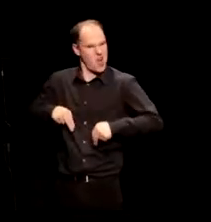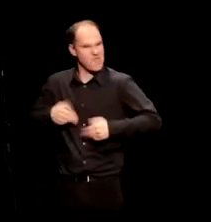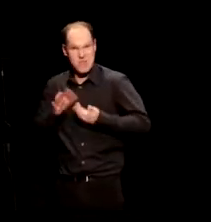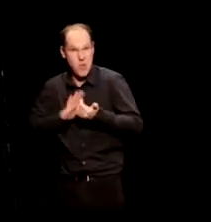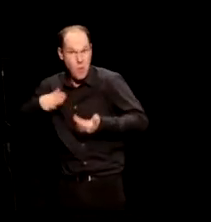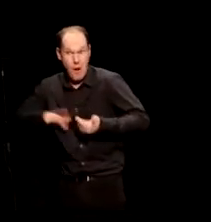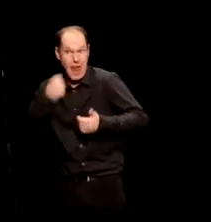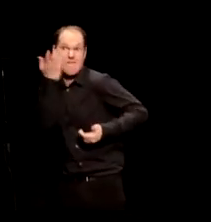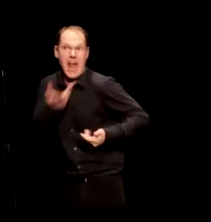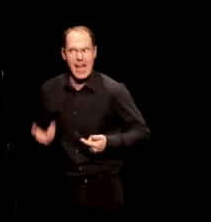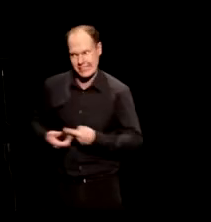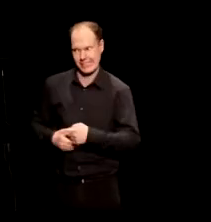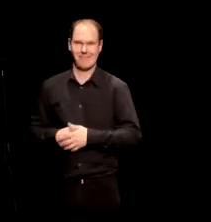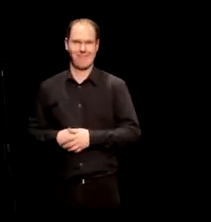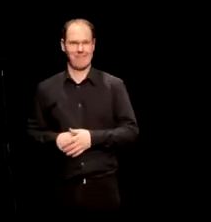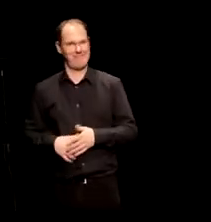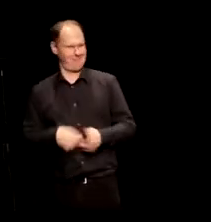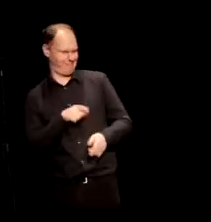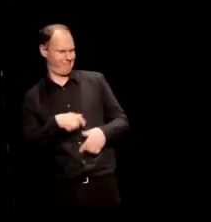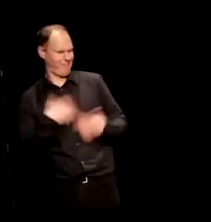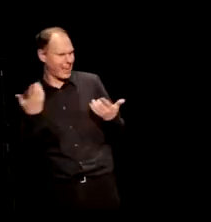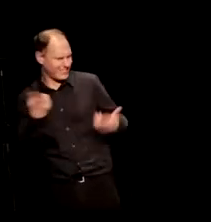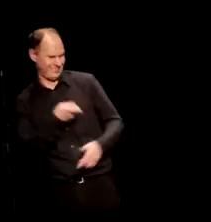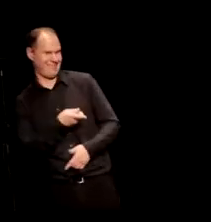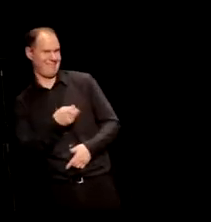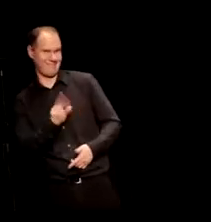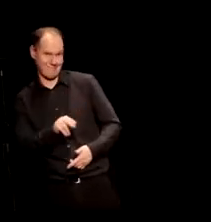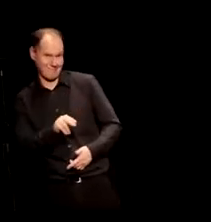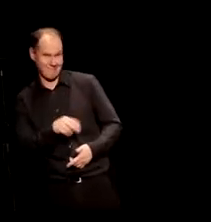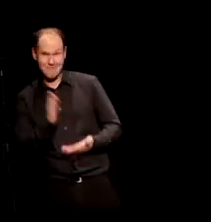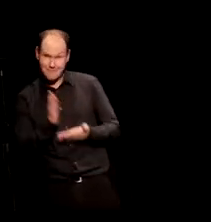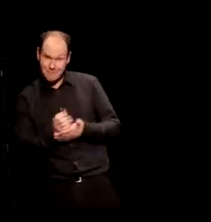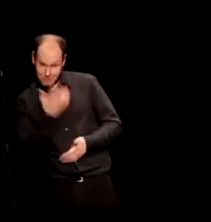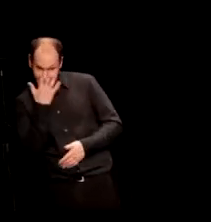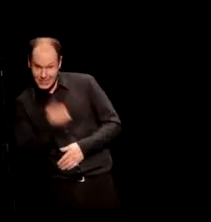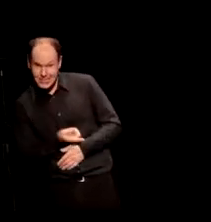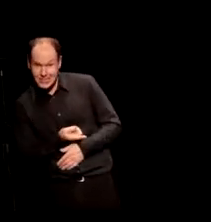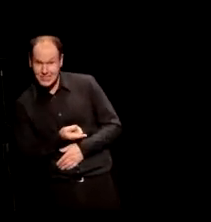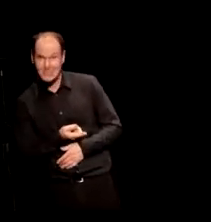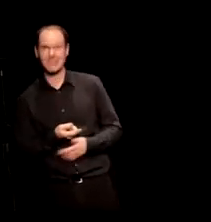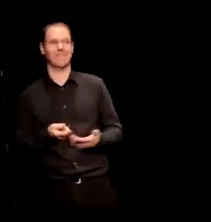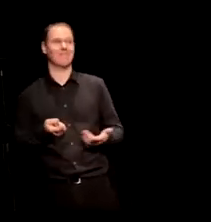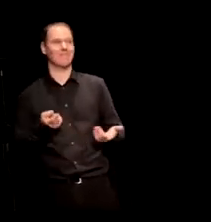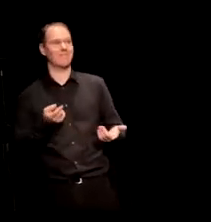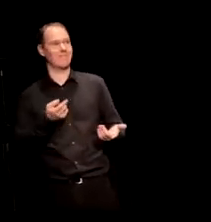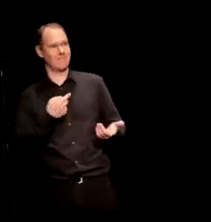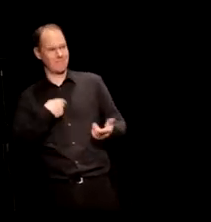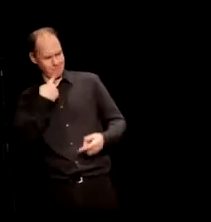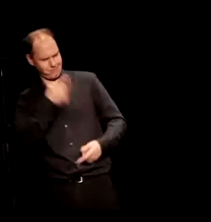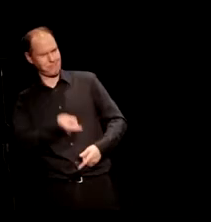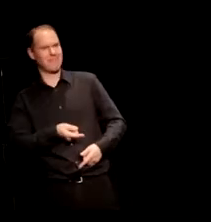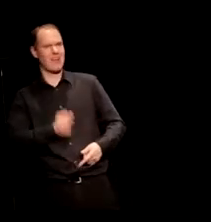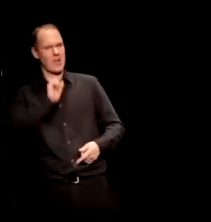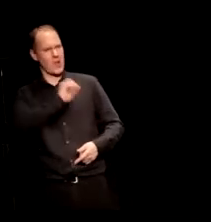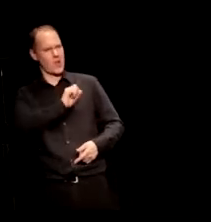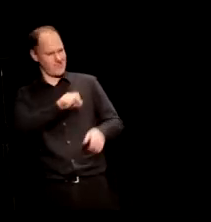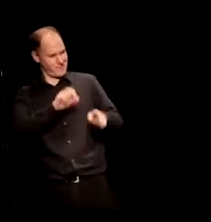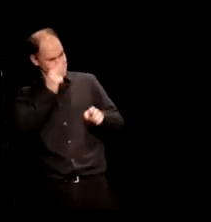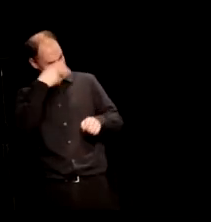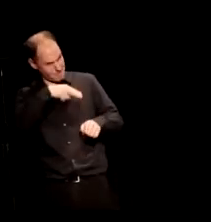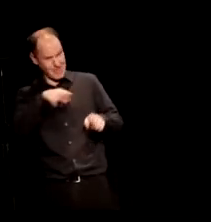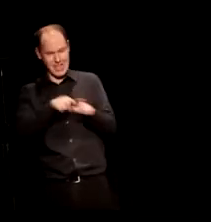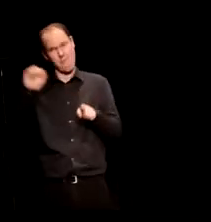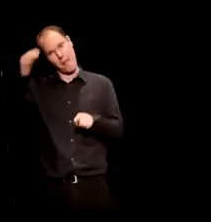day. You ain't mad, sure enough. Are you shy? See, I call you by the name Mother used to call